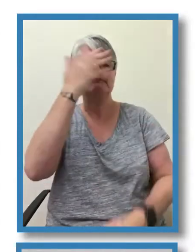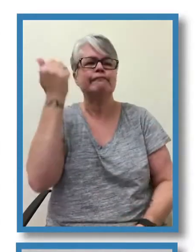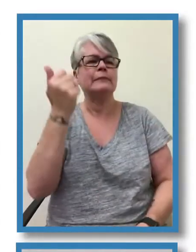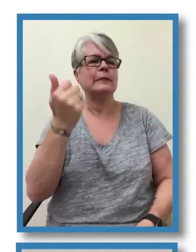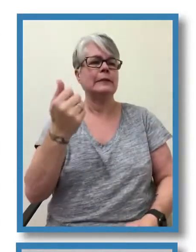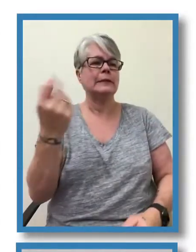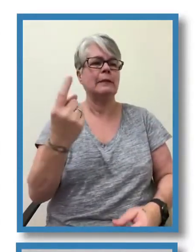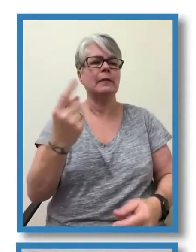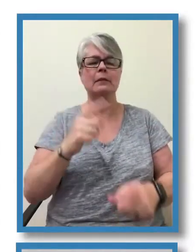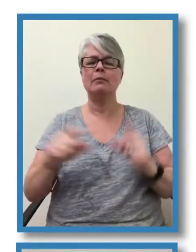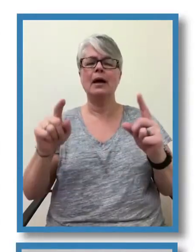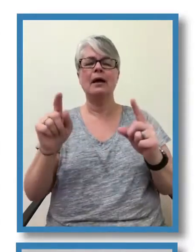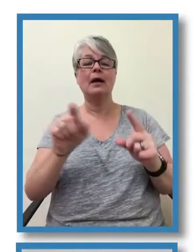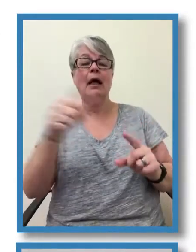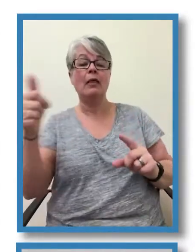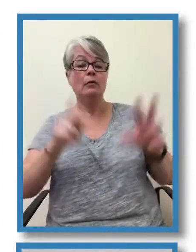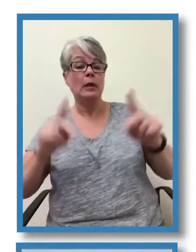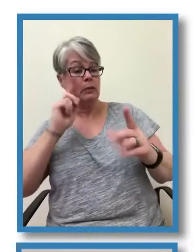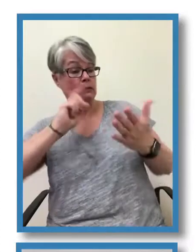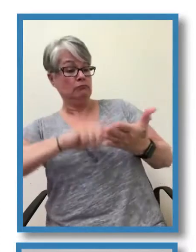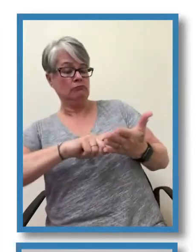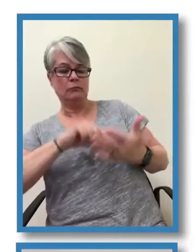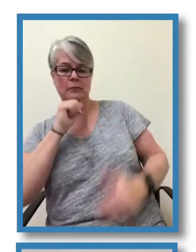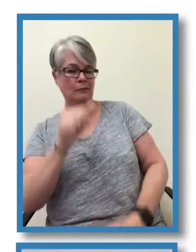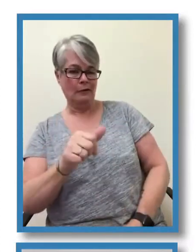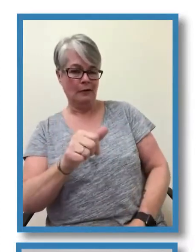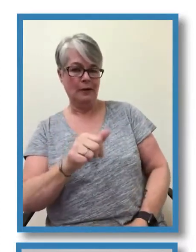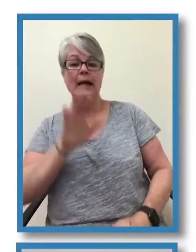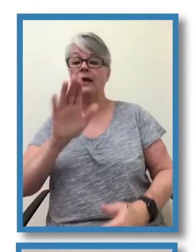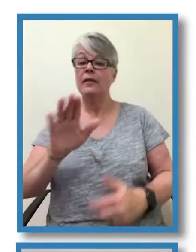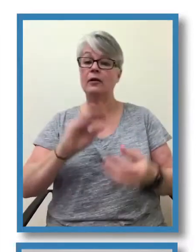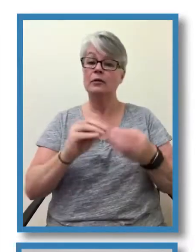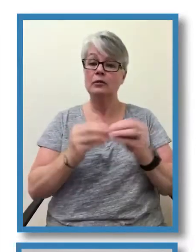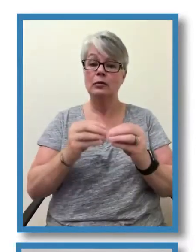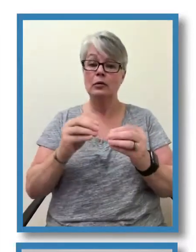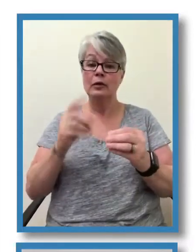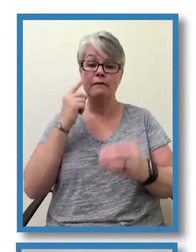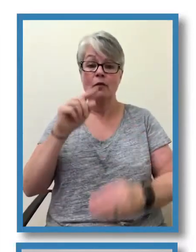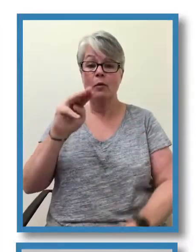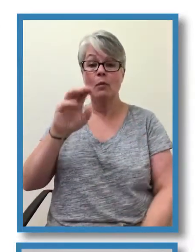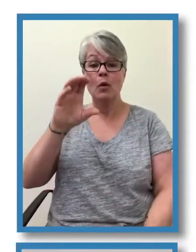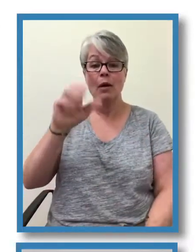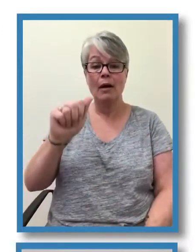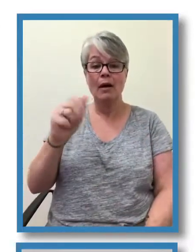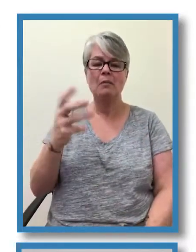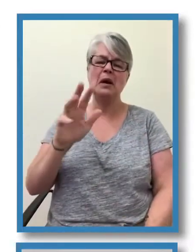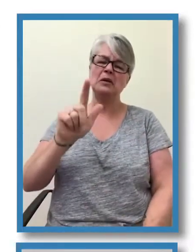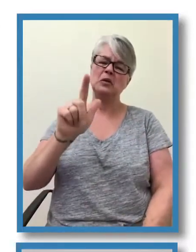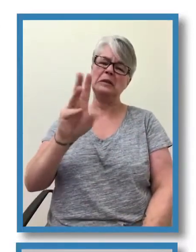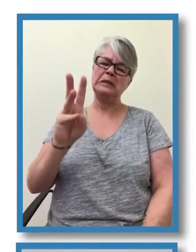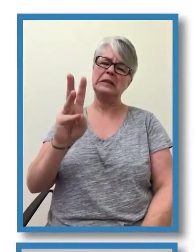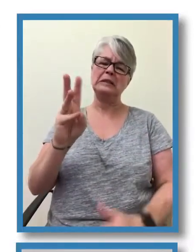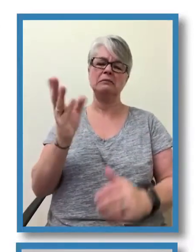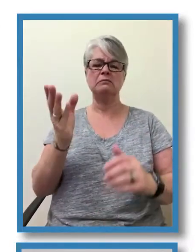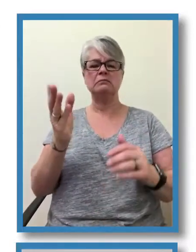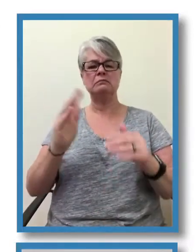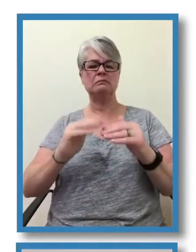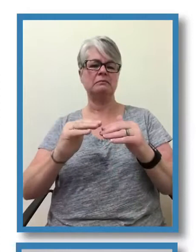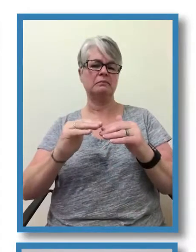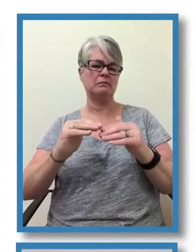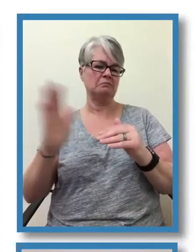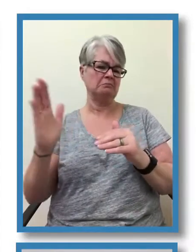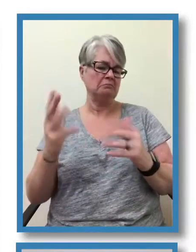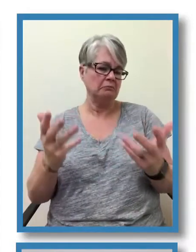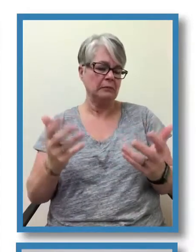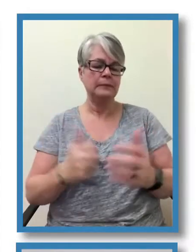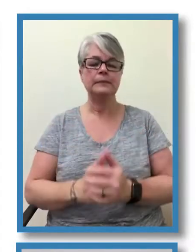cognitive impairment, on the other hand, have definite progression of memory impairment. You can actually measure it over time. If you do